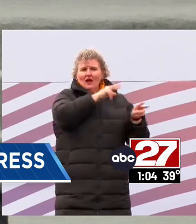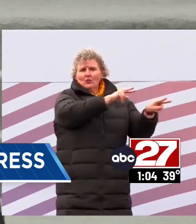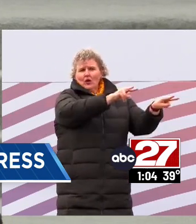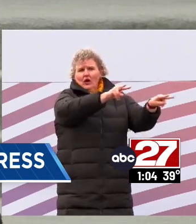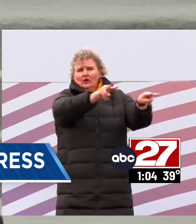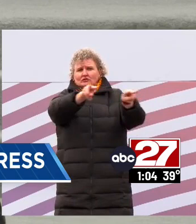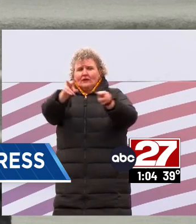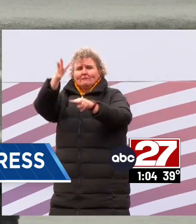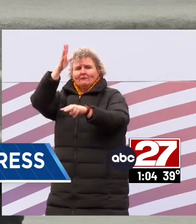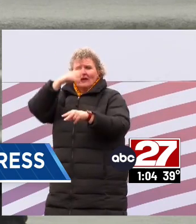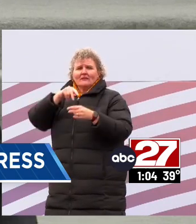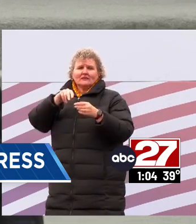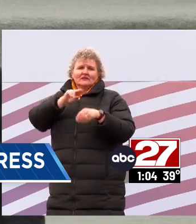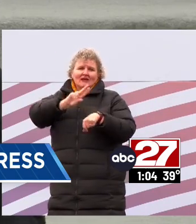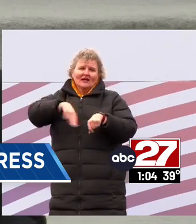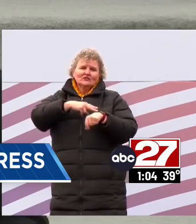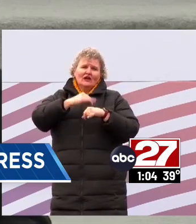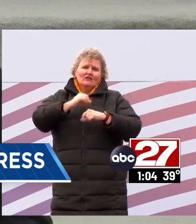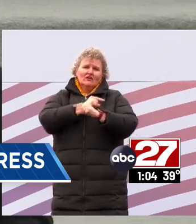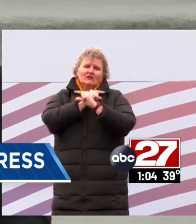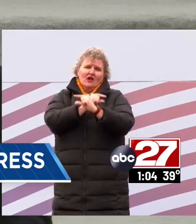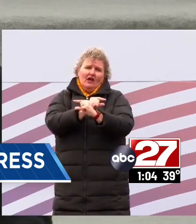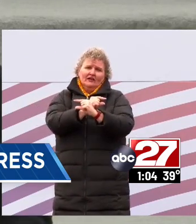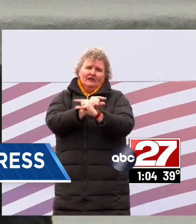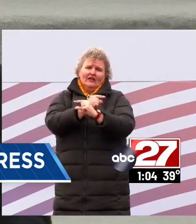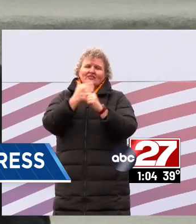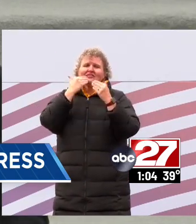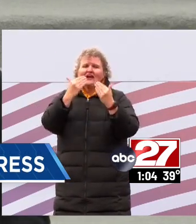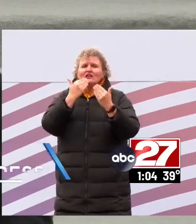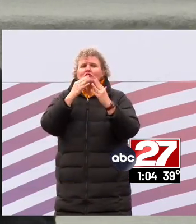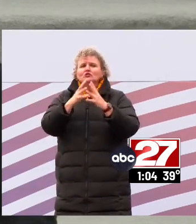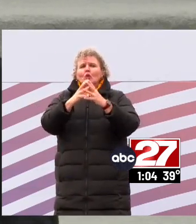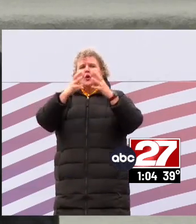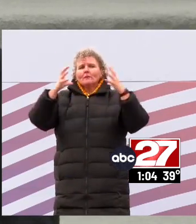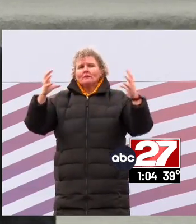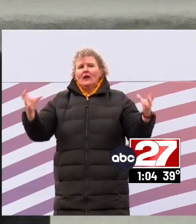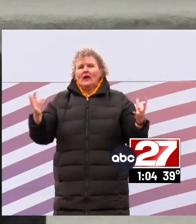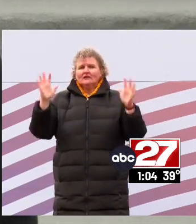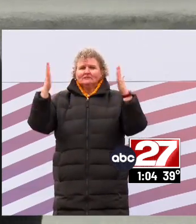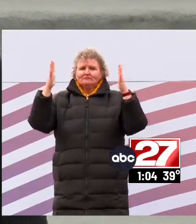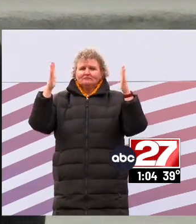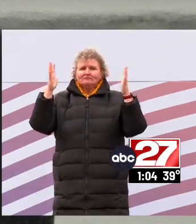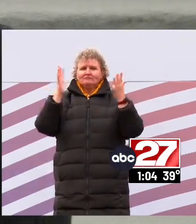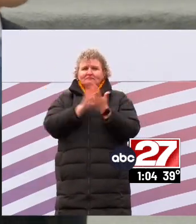the Pennsylvania National Guard. Thank you so very much. Thank you.